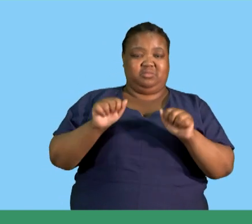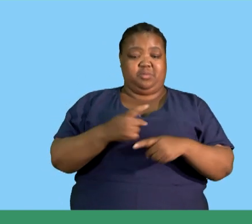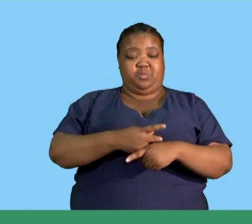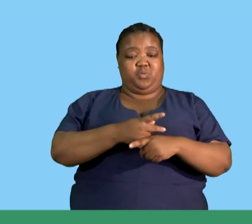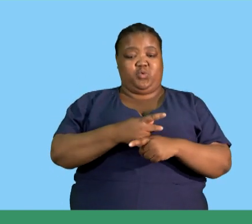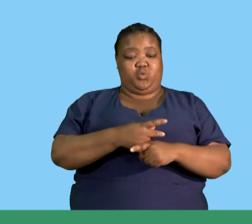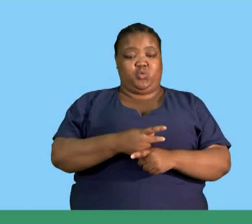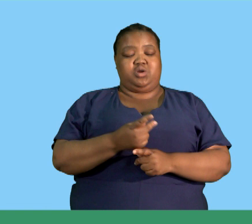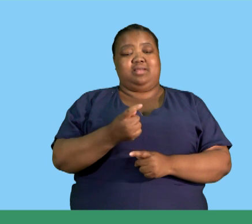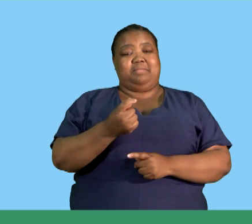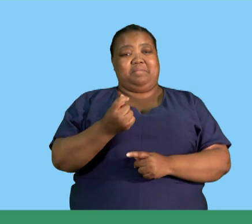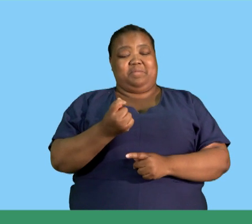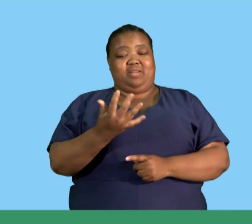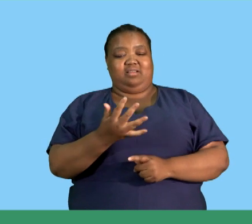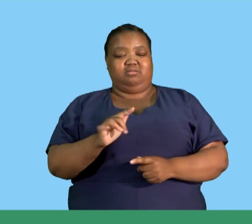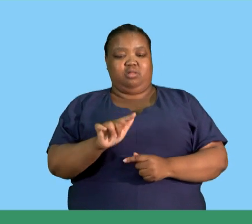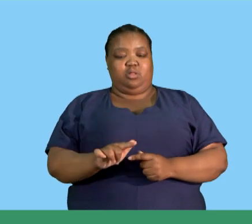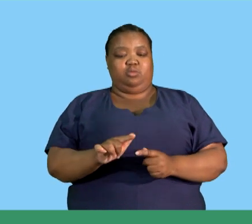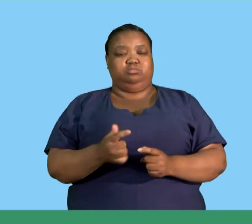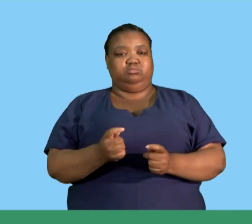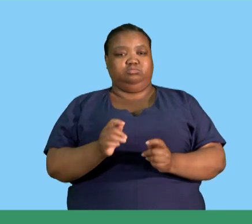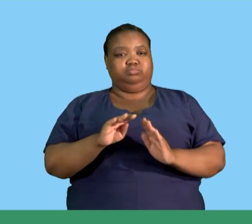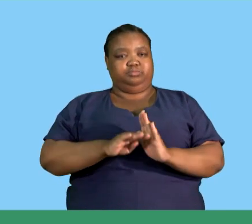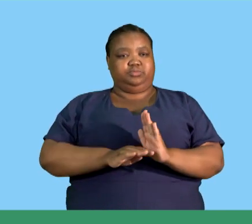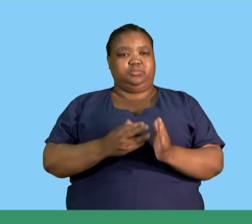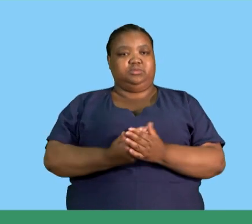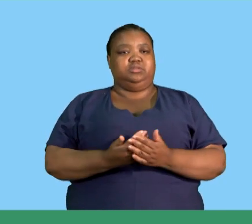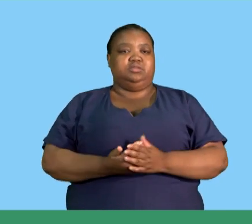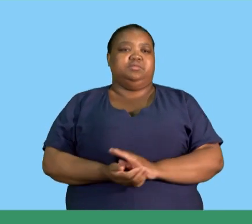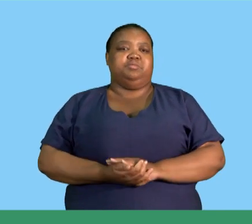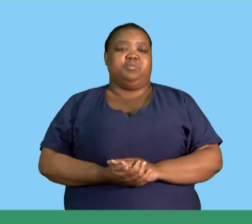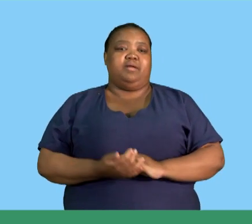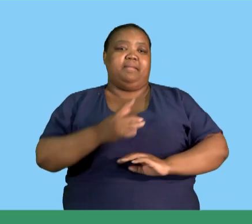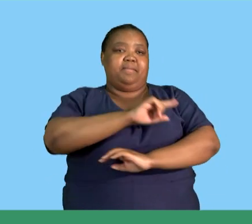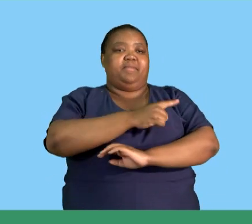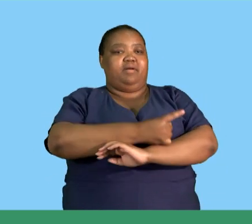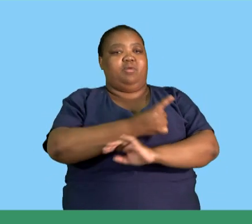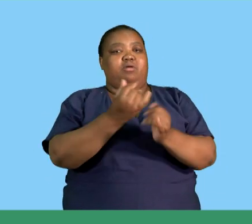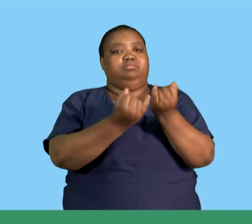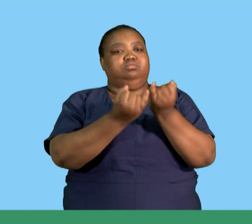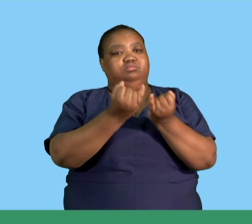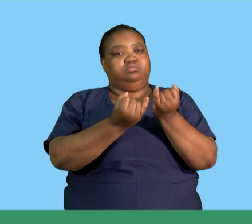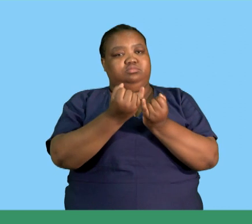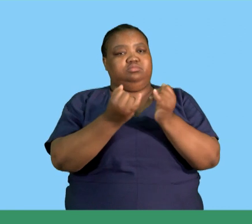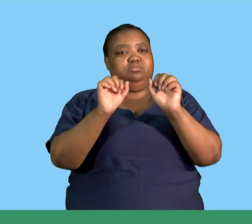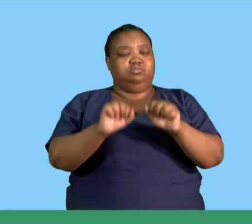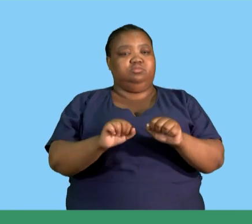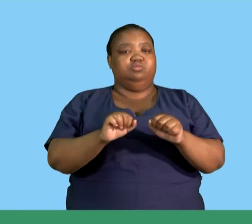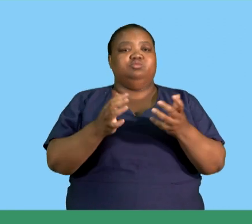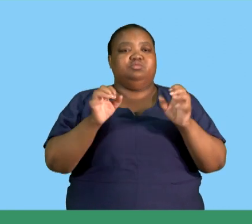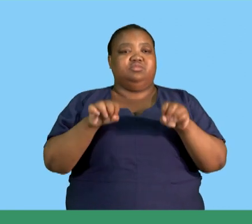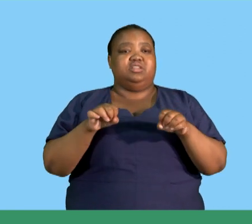the business to decrease or to drop the price of the product or the service. We've got the power of